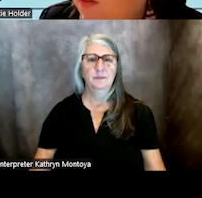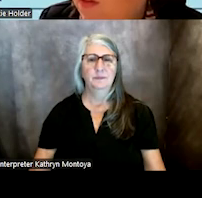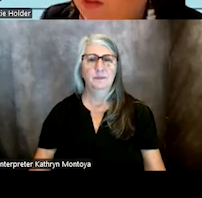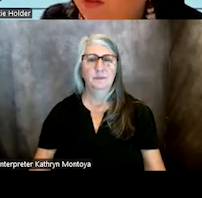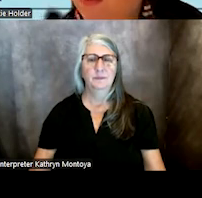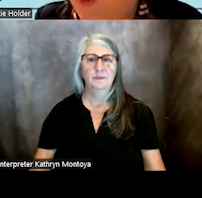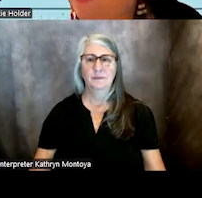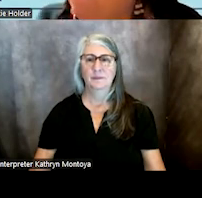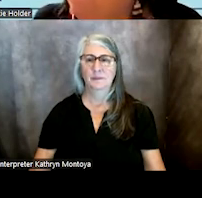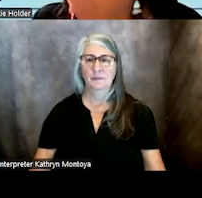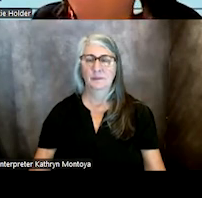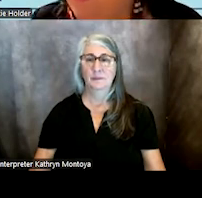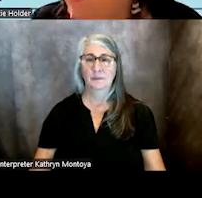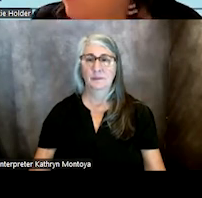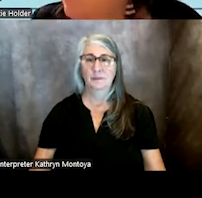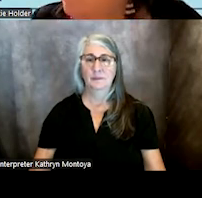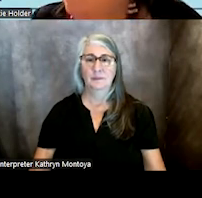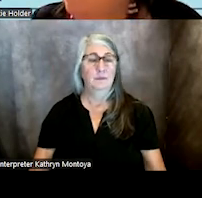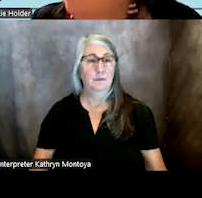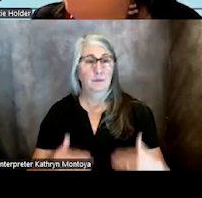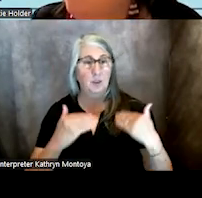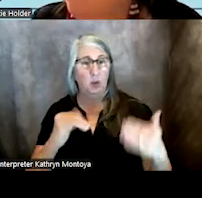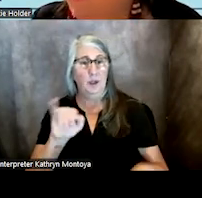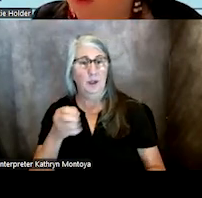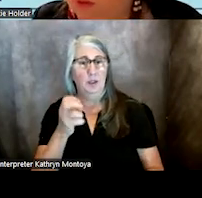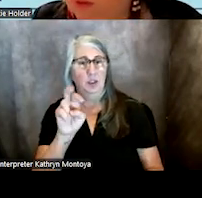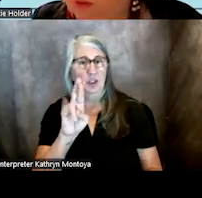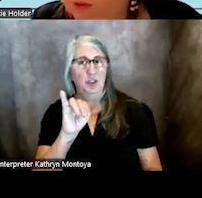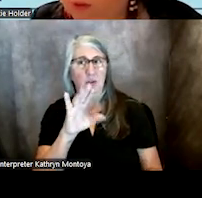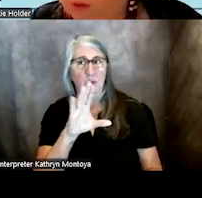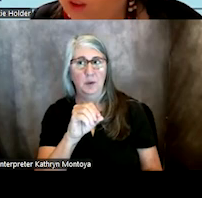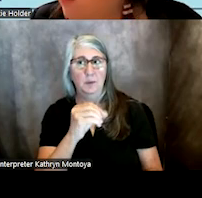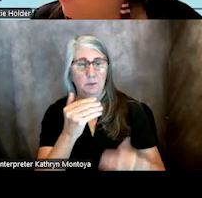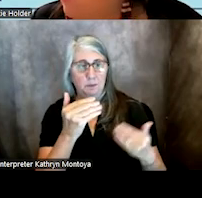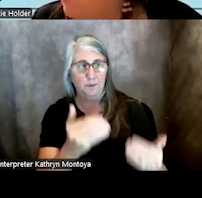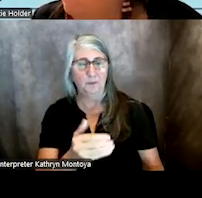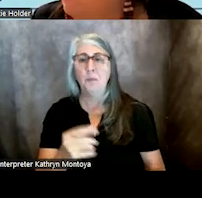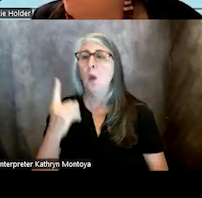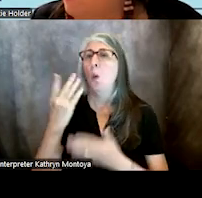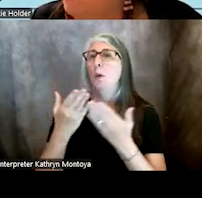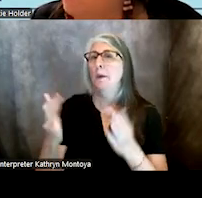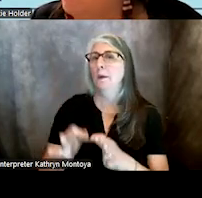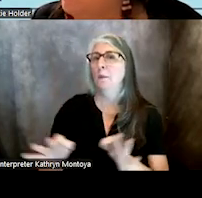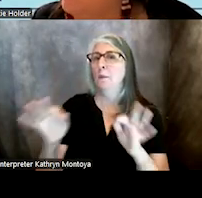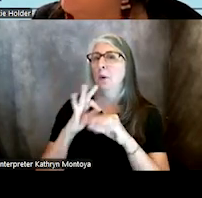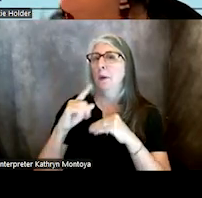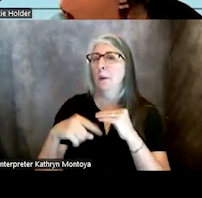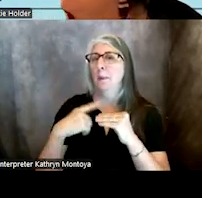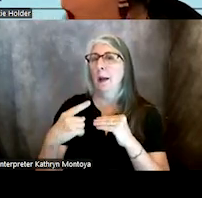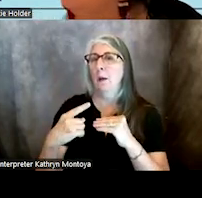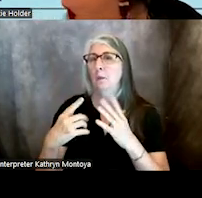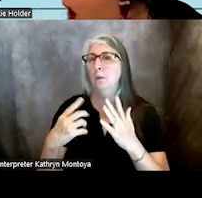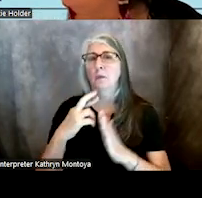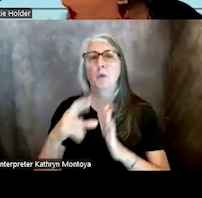One Taylor, thing, go ahead, Jericho, oh, please. one thing that I think is extremely important about both the role